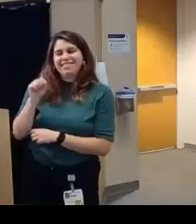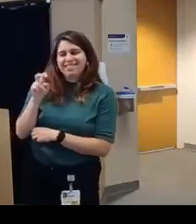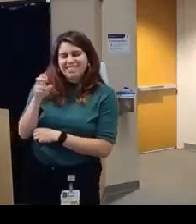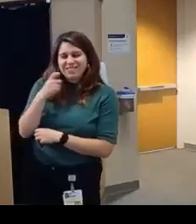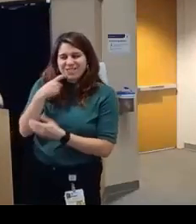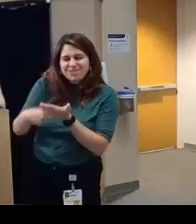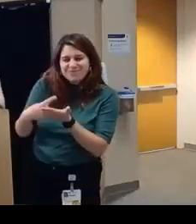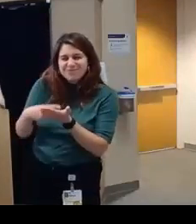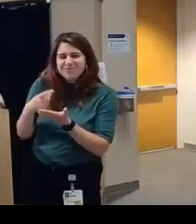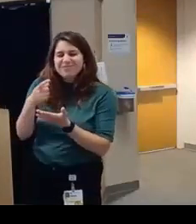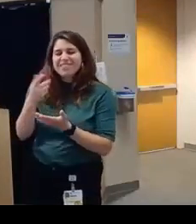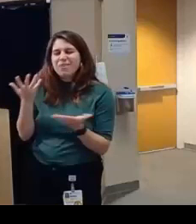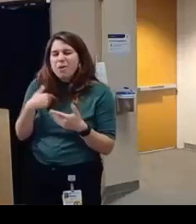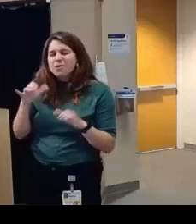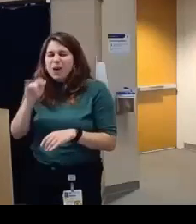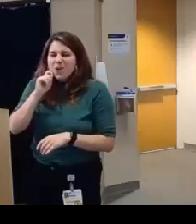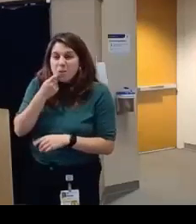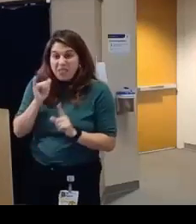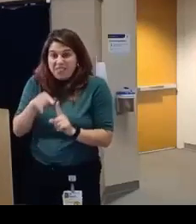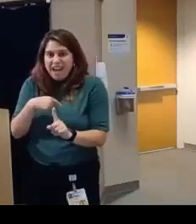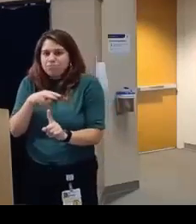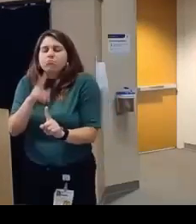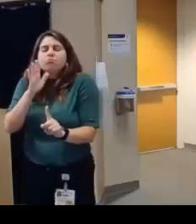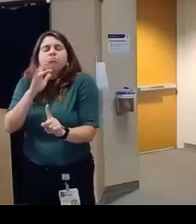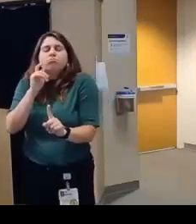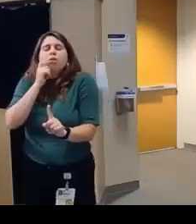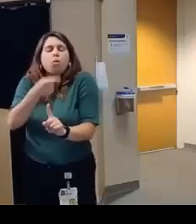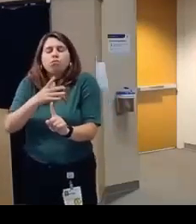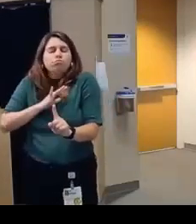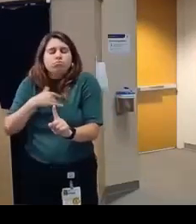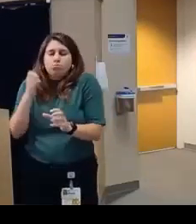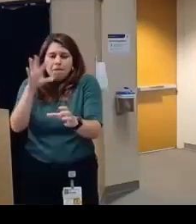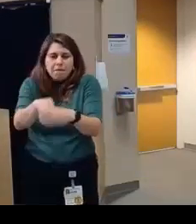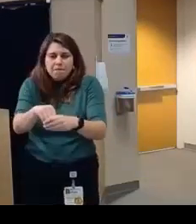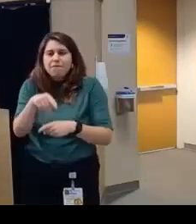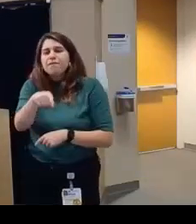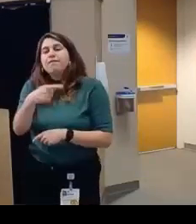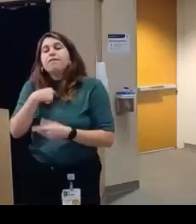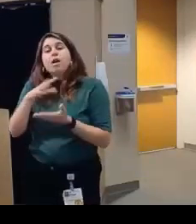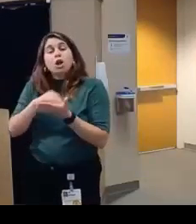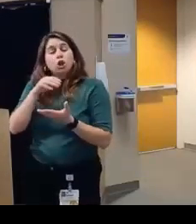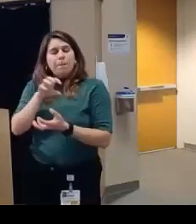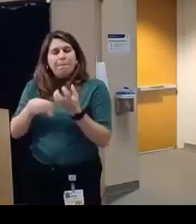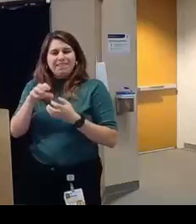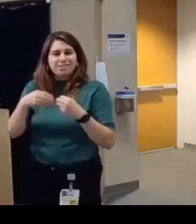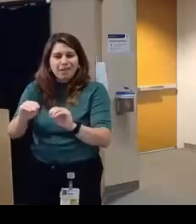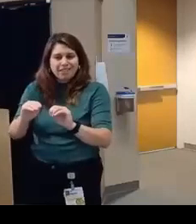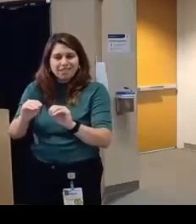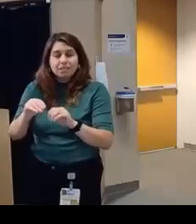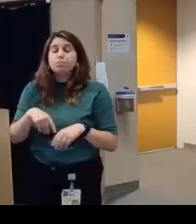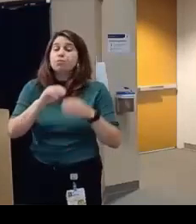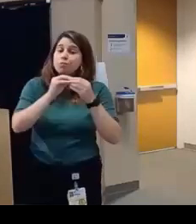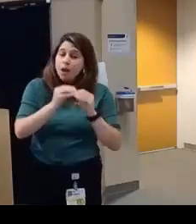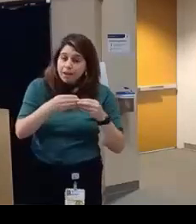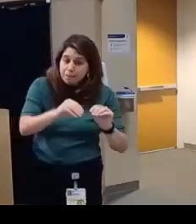doing things that are cool. And that was like, I wanted to do this really cool thing. I wanted to be a part of it. And it gave me an opportunity to learn what's called mixed methods. So to look at